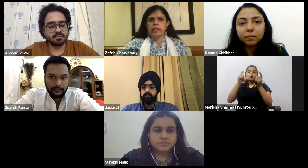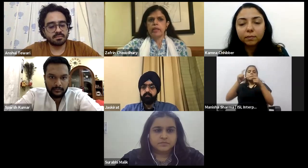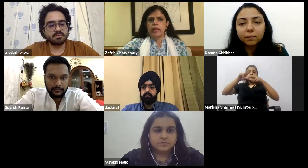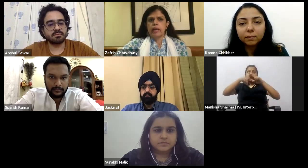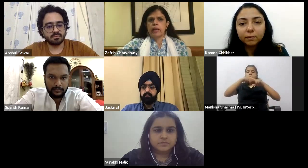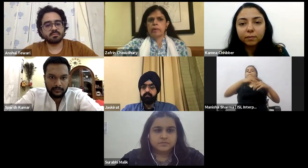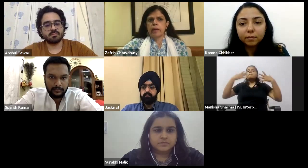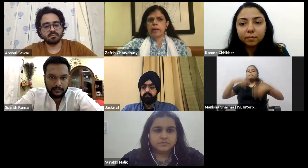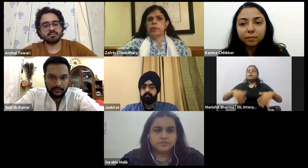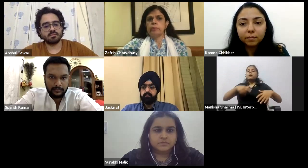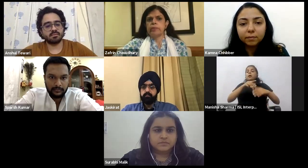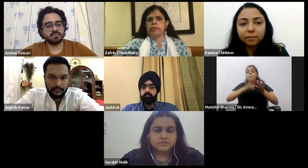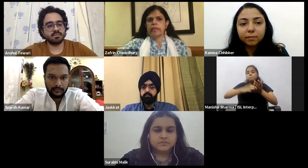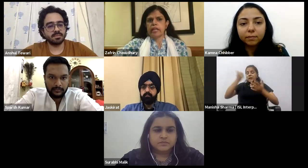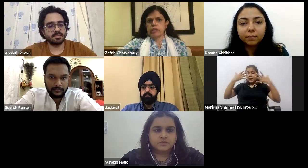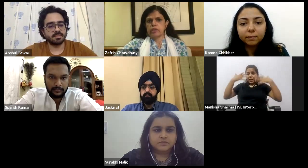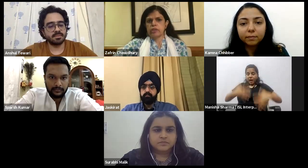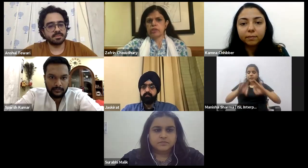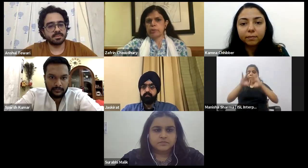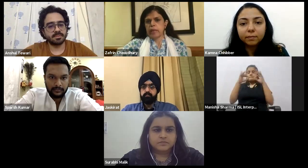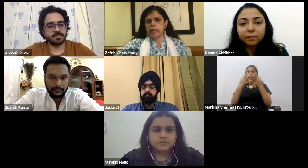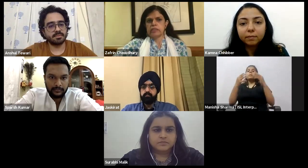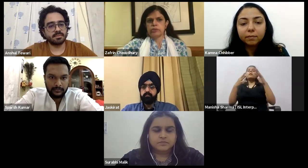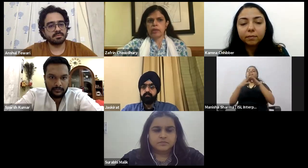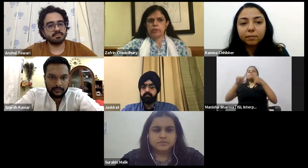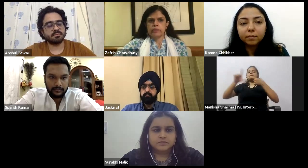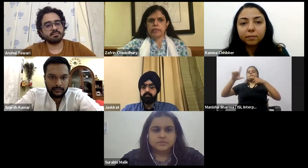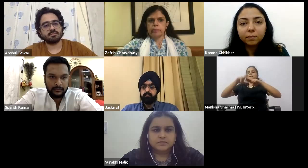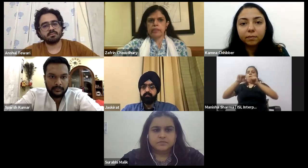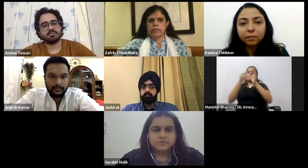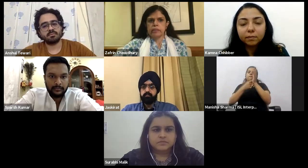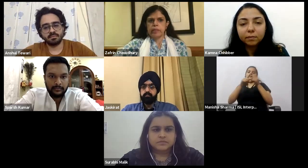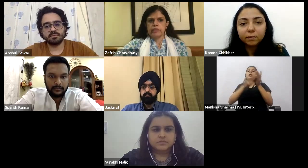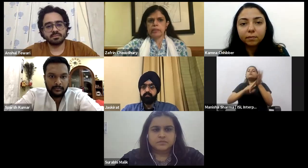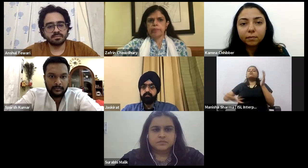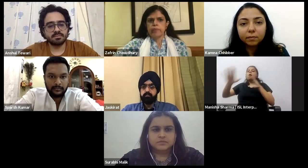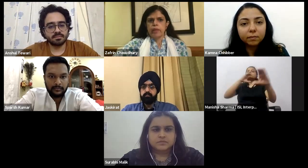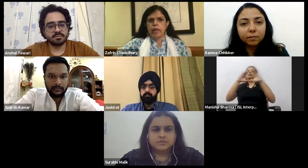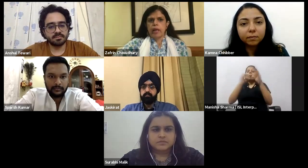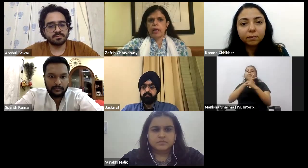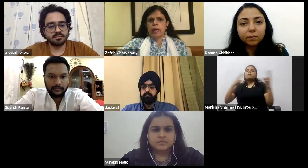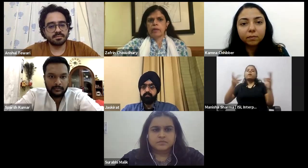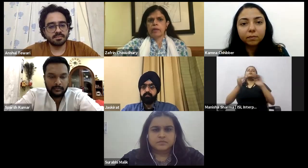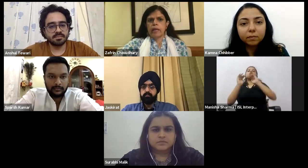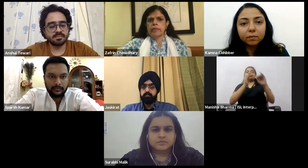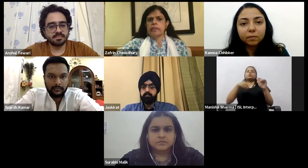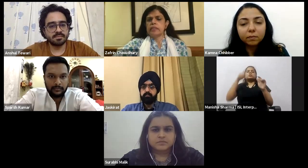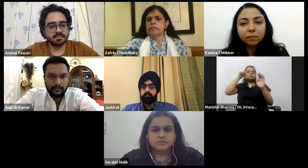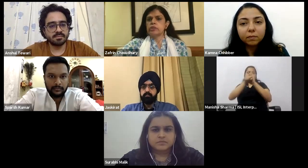Health and Family Welfare and to implement the national communication strategy to counter stigma and